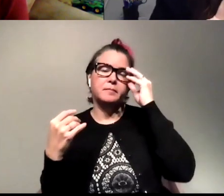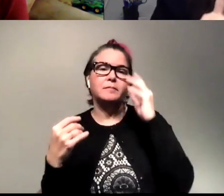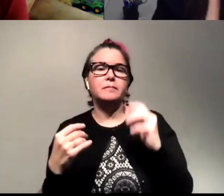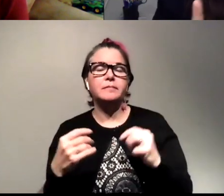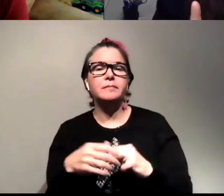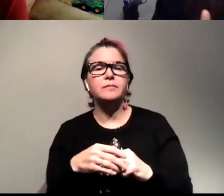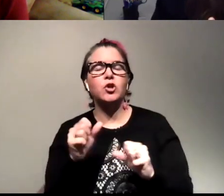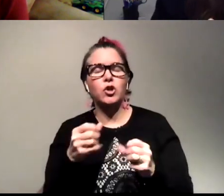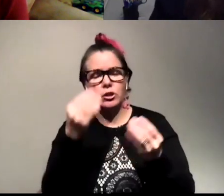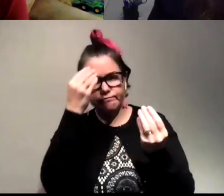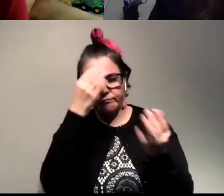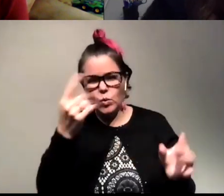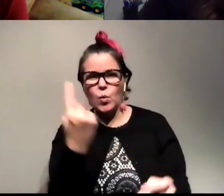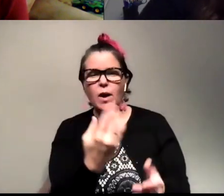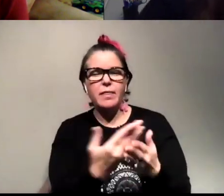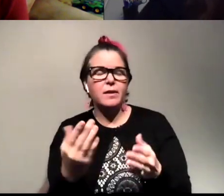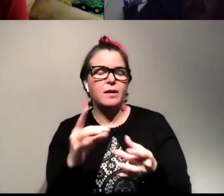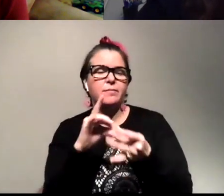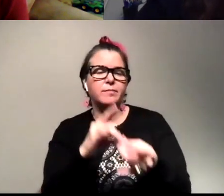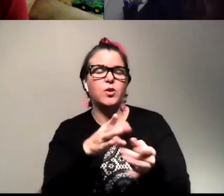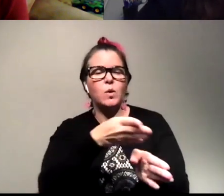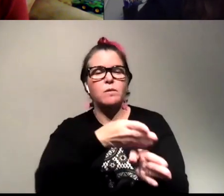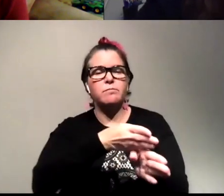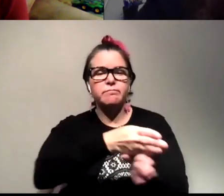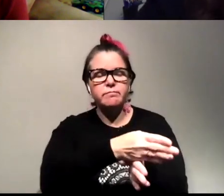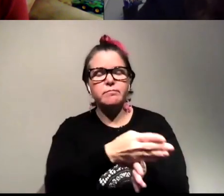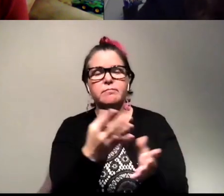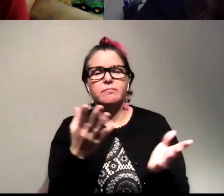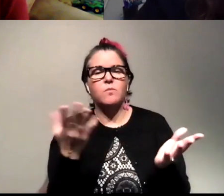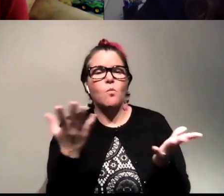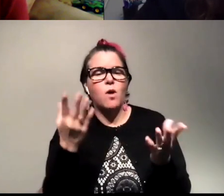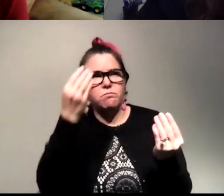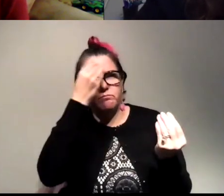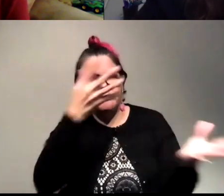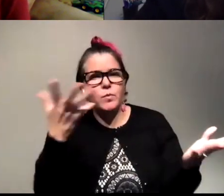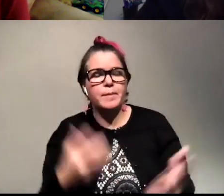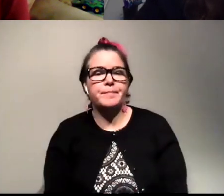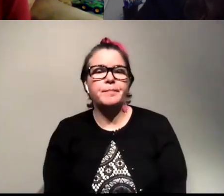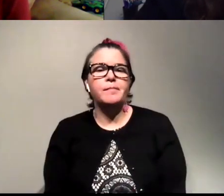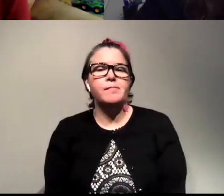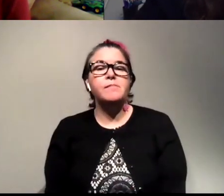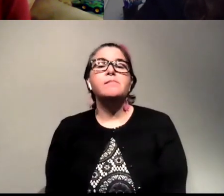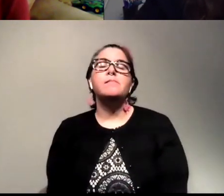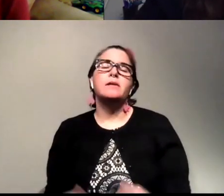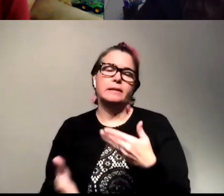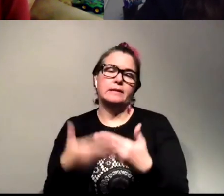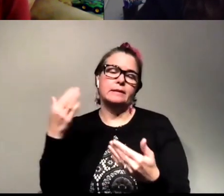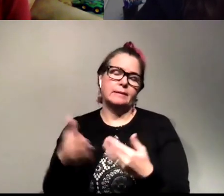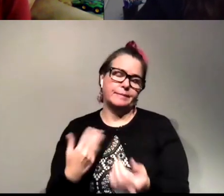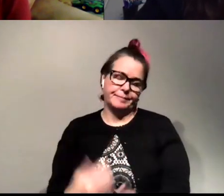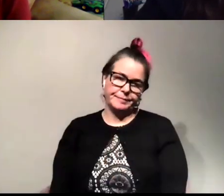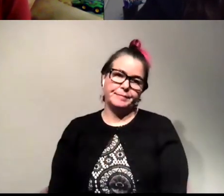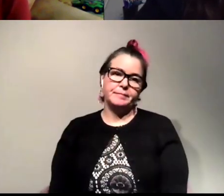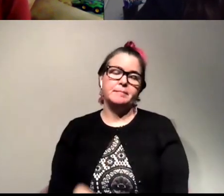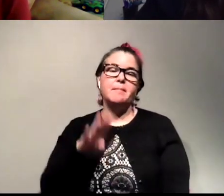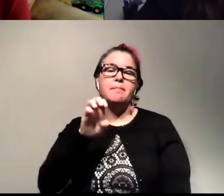and you could tell them one thing related to your area of expertise, what would that be? So that's an easy one. Be